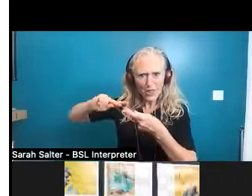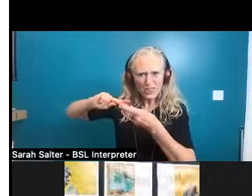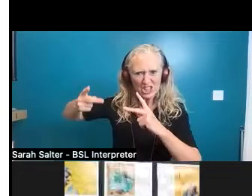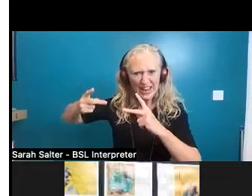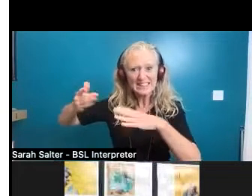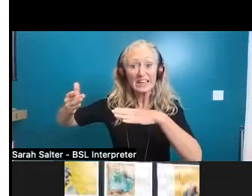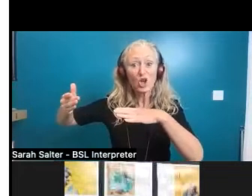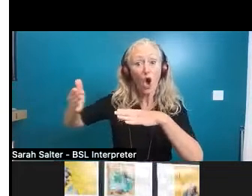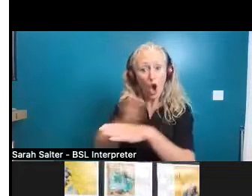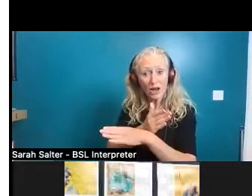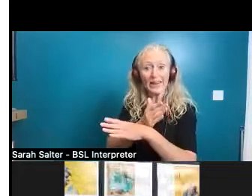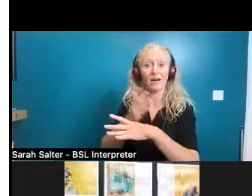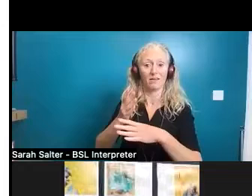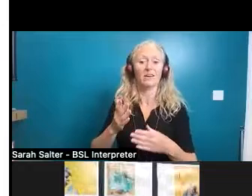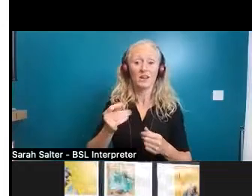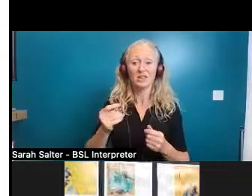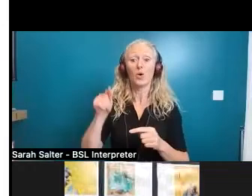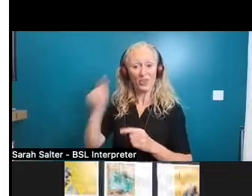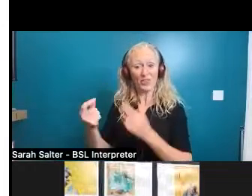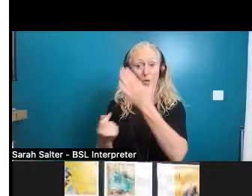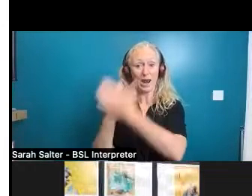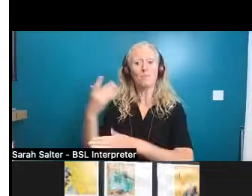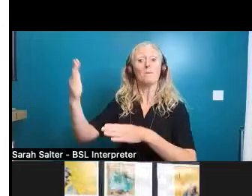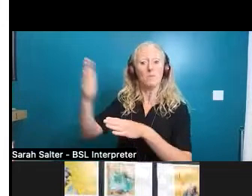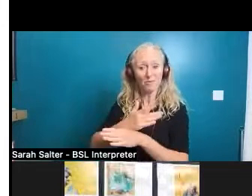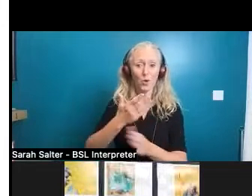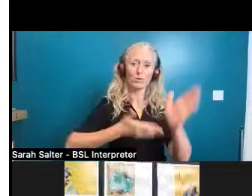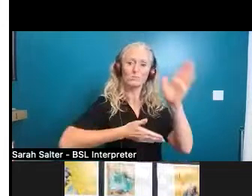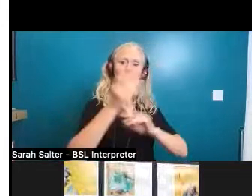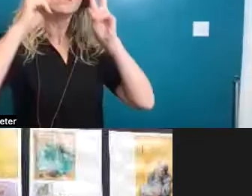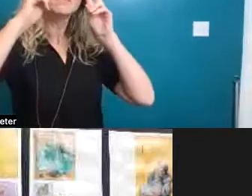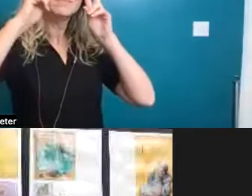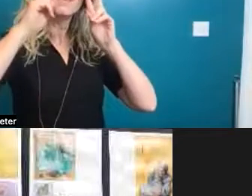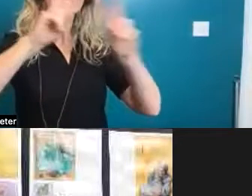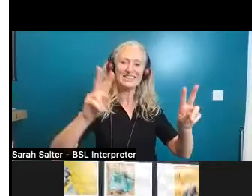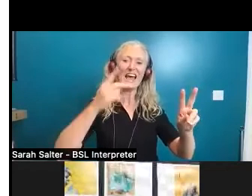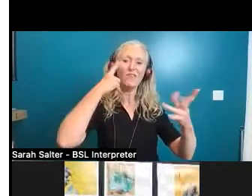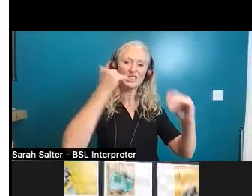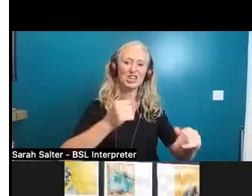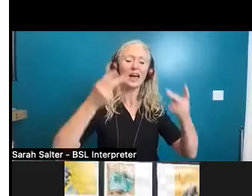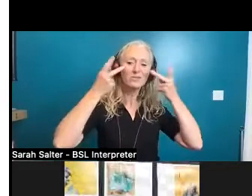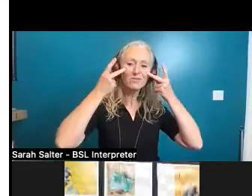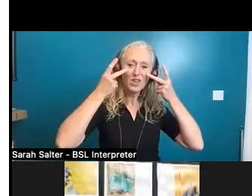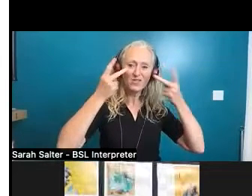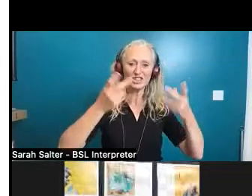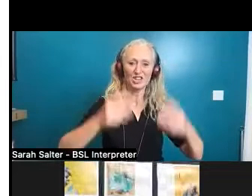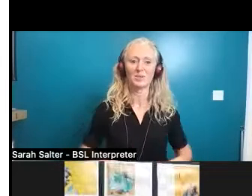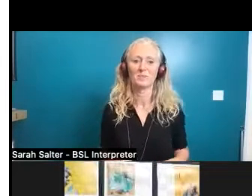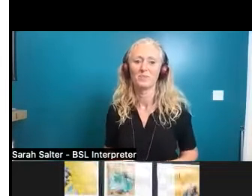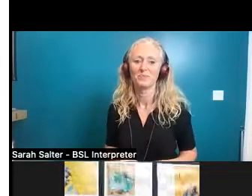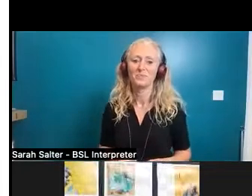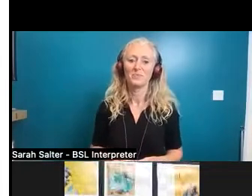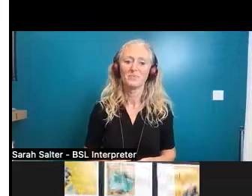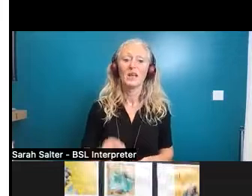to see an ophthalmologist. You may have a so-called non-syndromic hearing loss panel performed, which